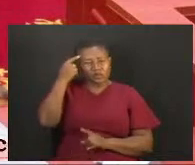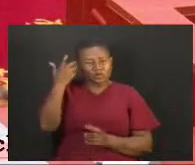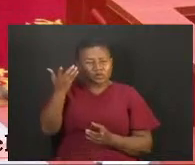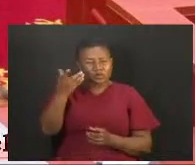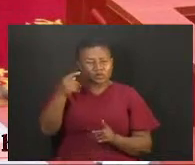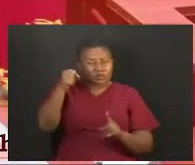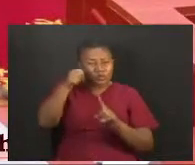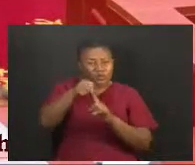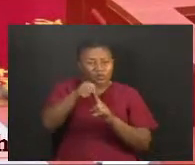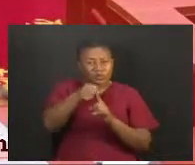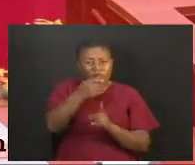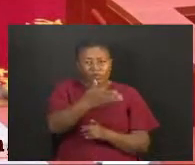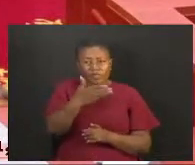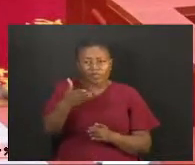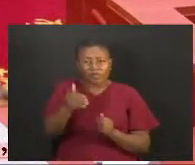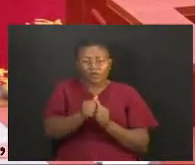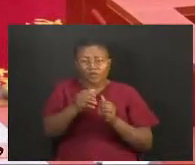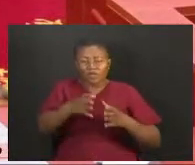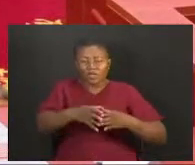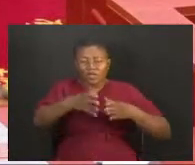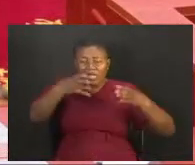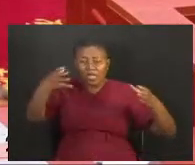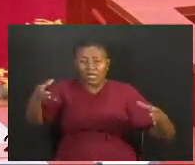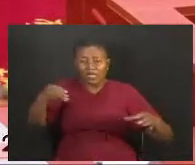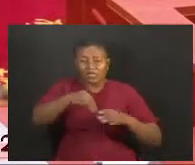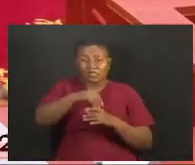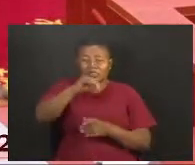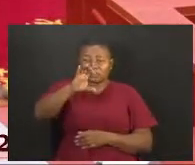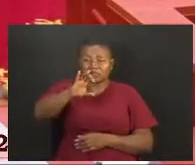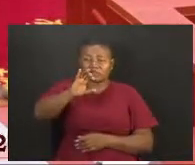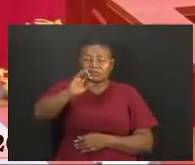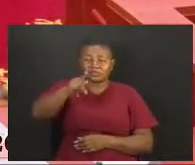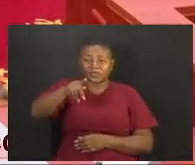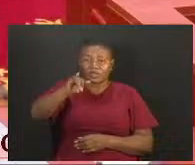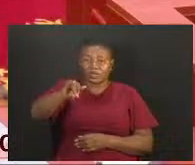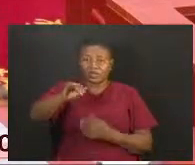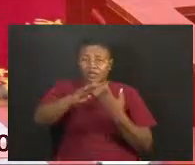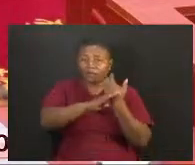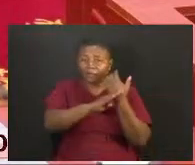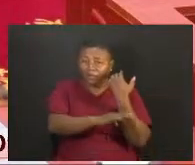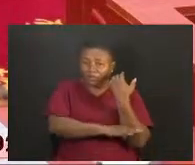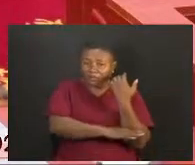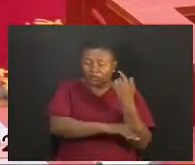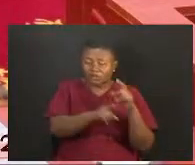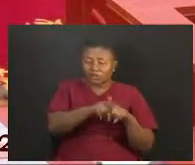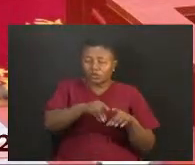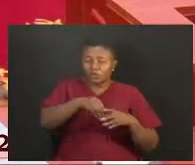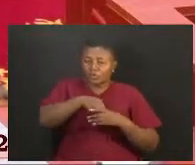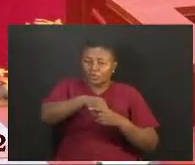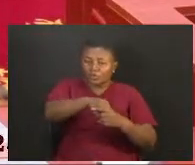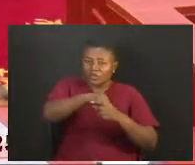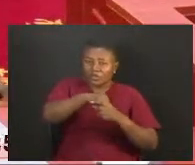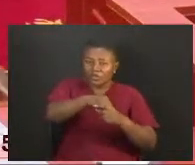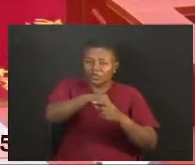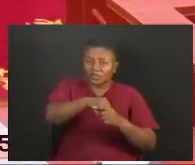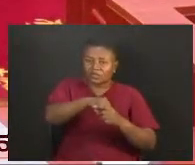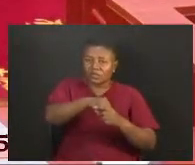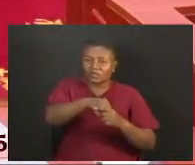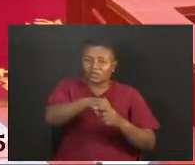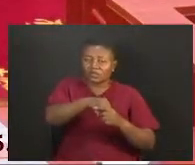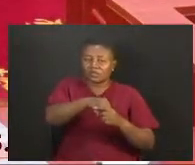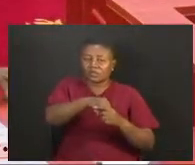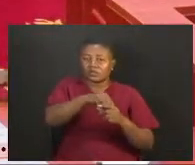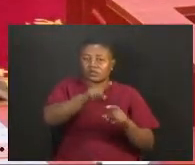with large weight in the CPI basket, such as transportation and utility, to reduce their prices. Mr.